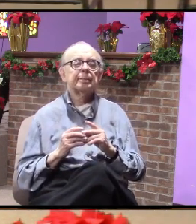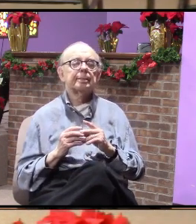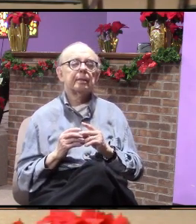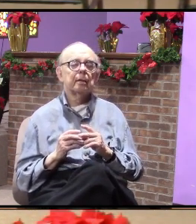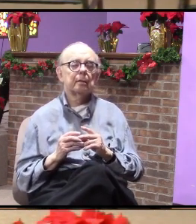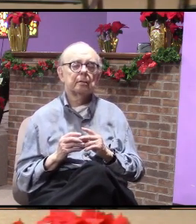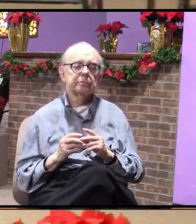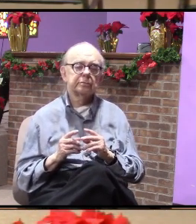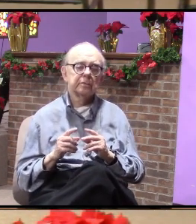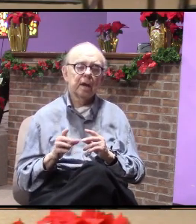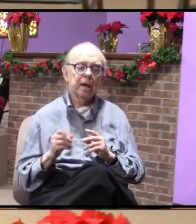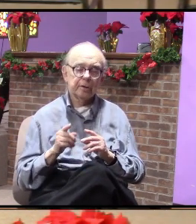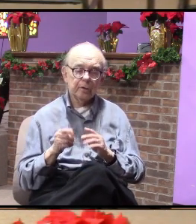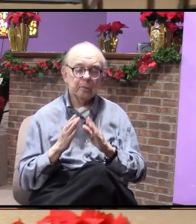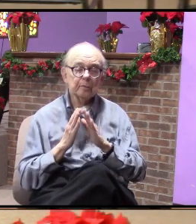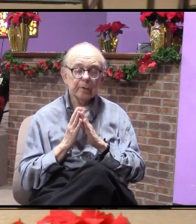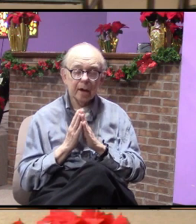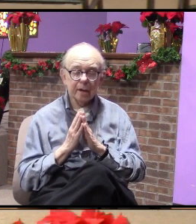and you pray.